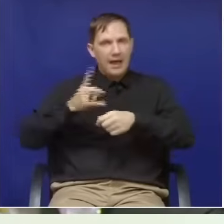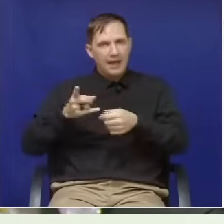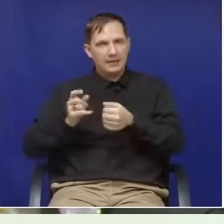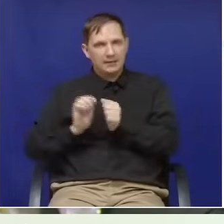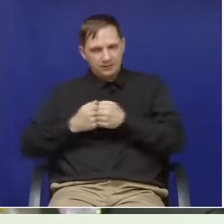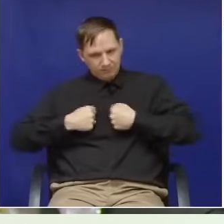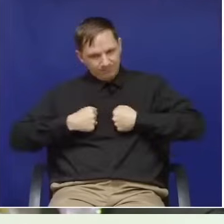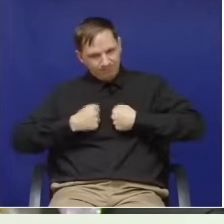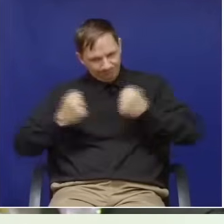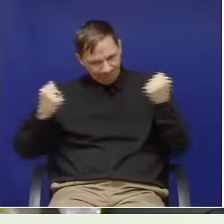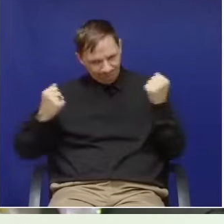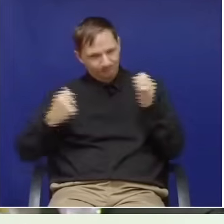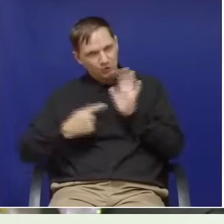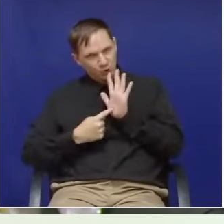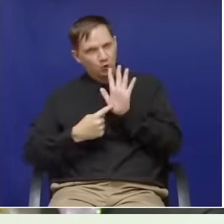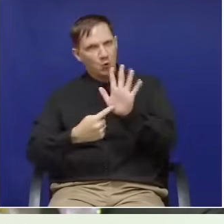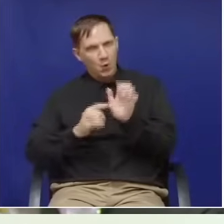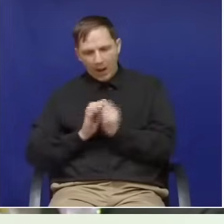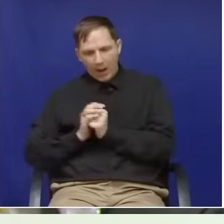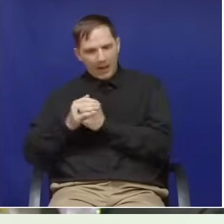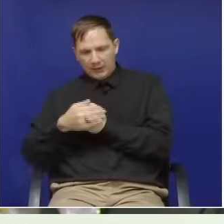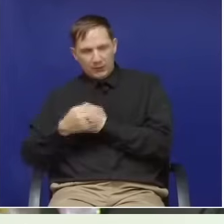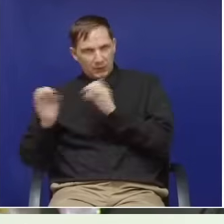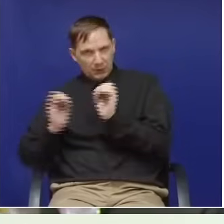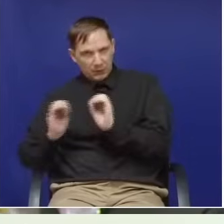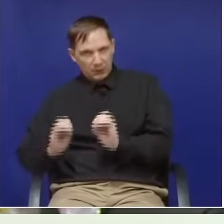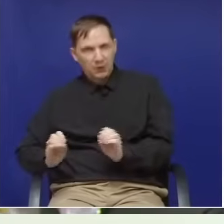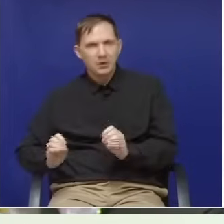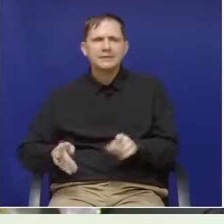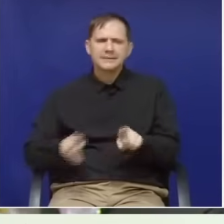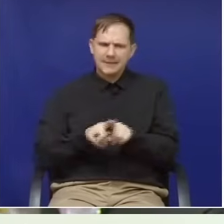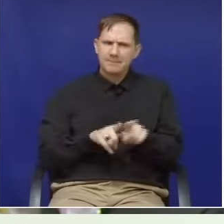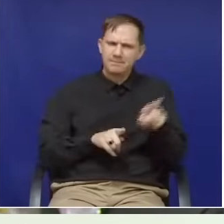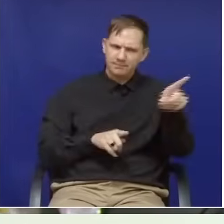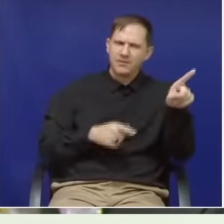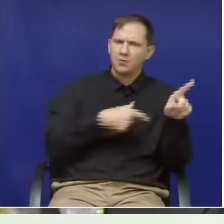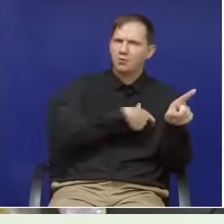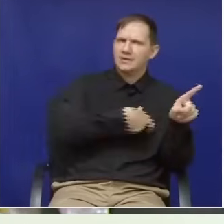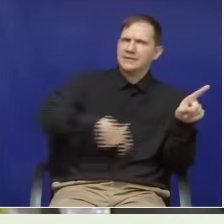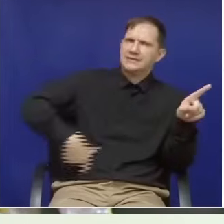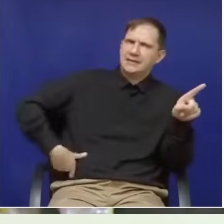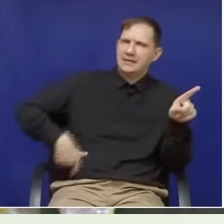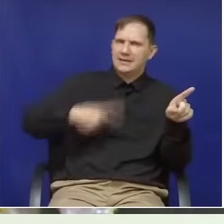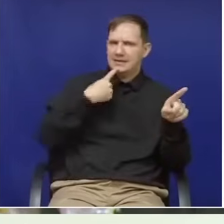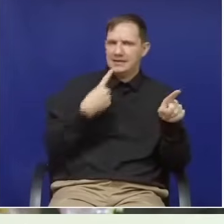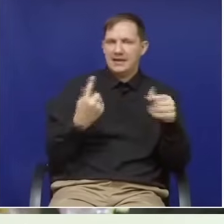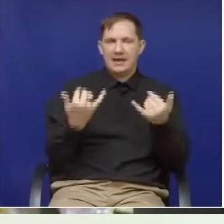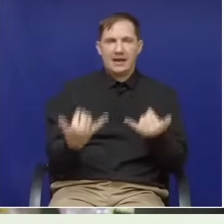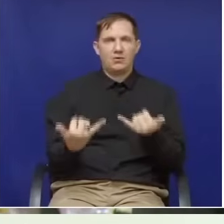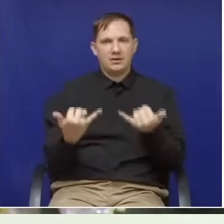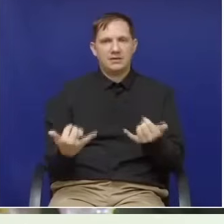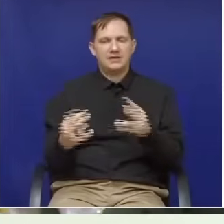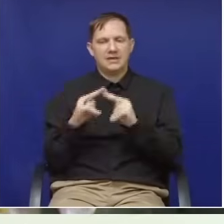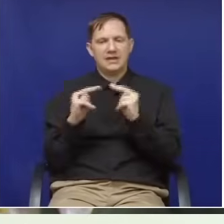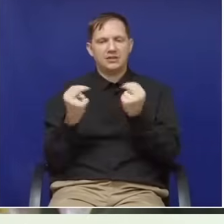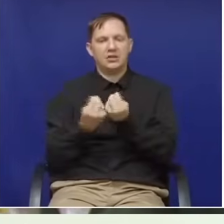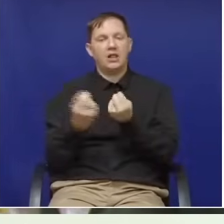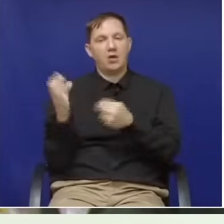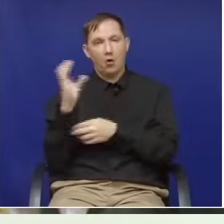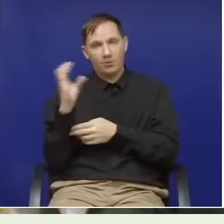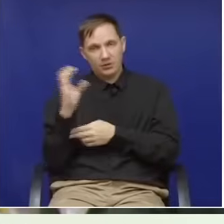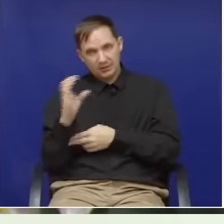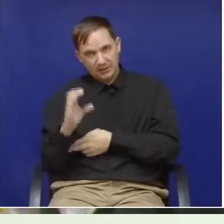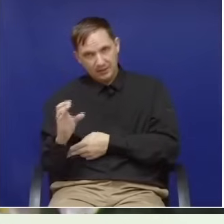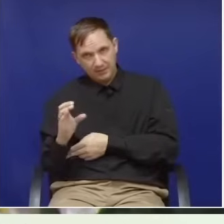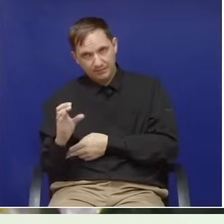the President has already led in this regard. The current National Commissioner, who